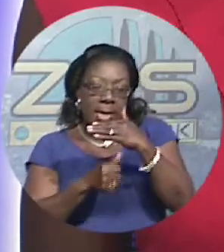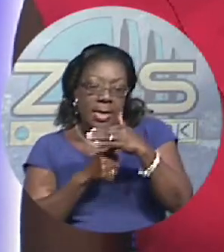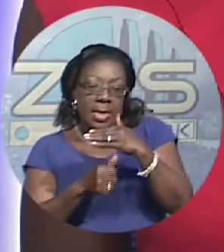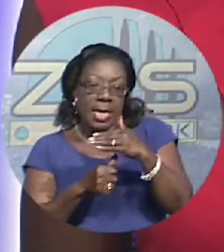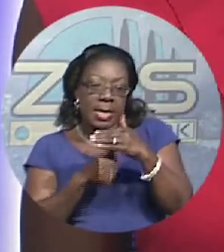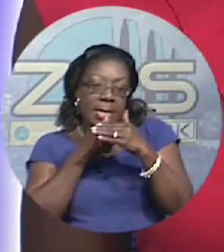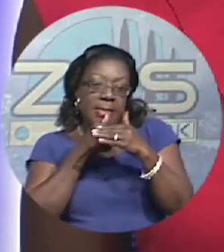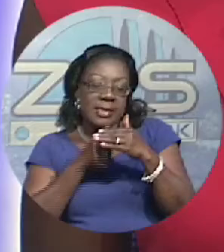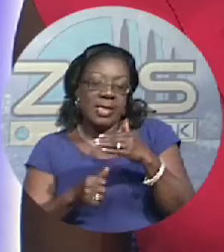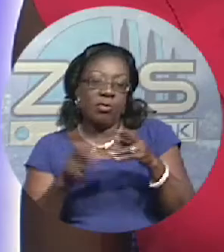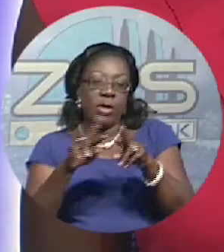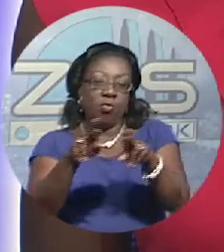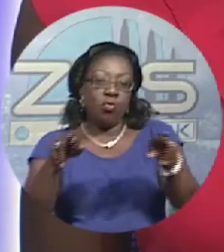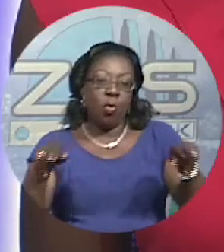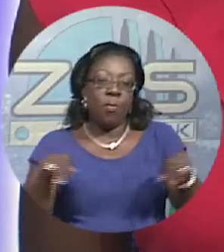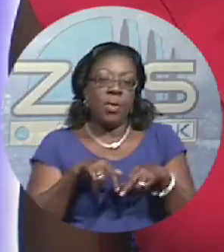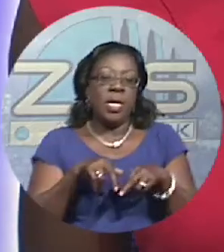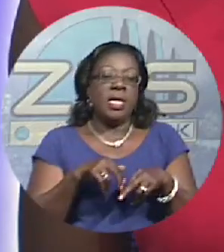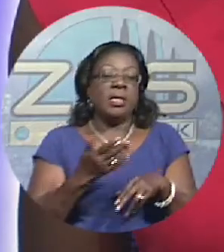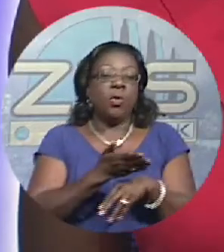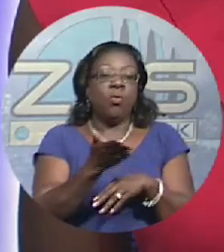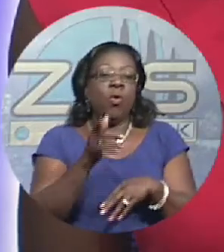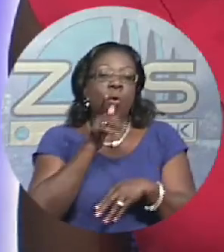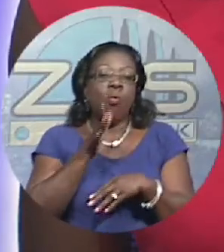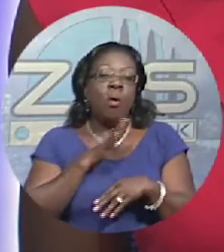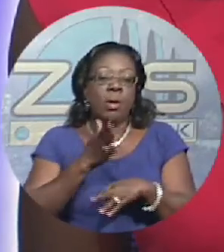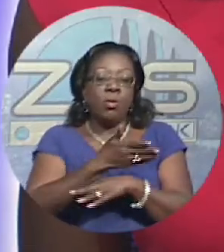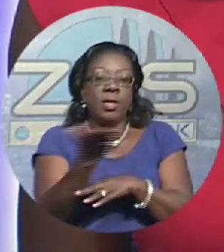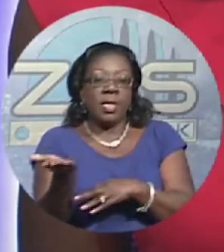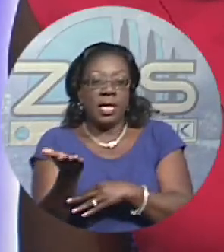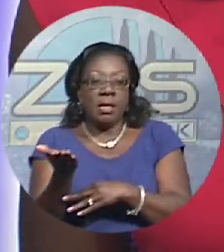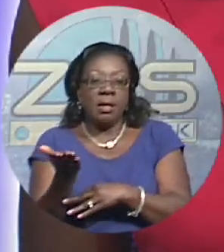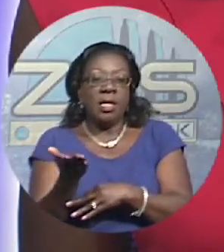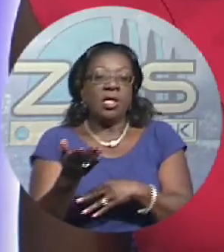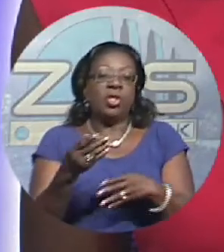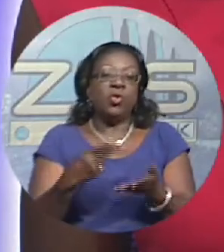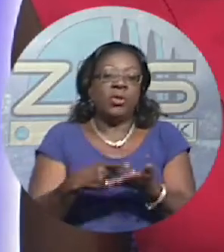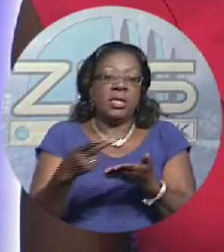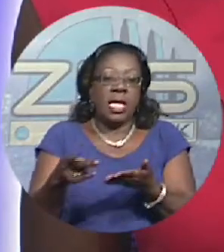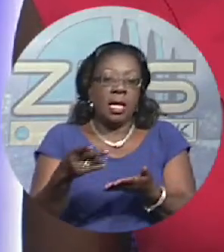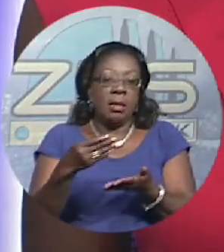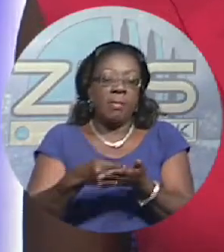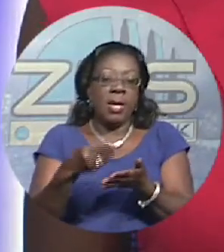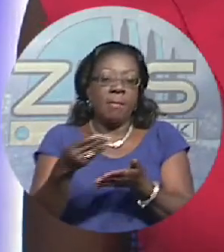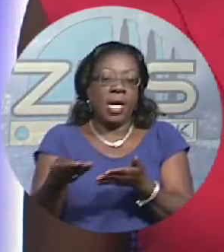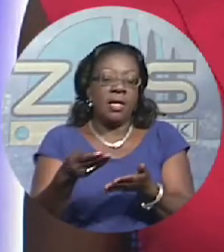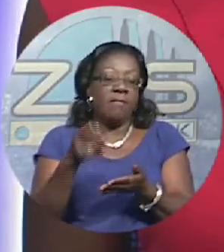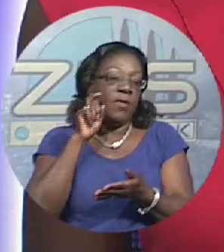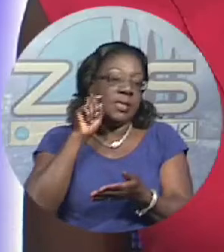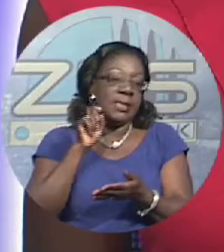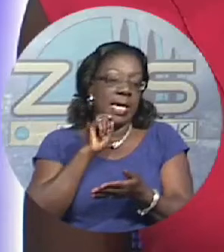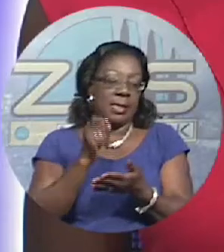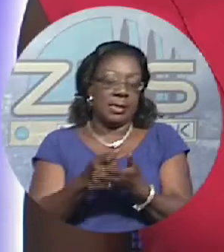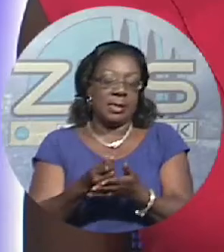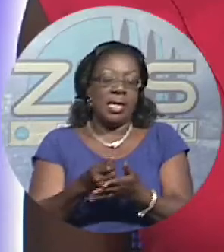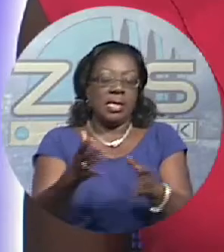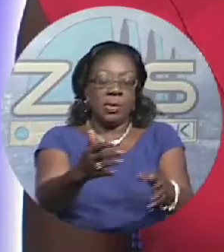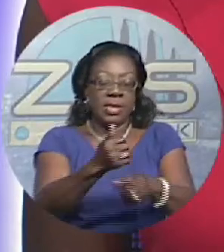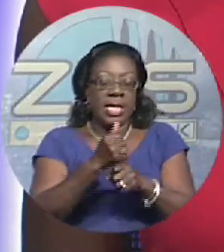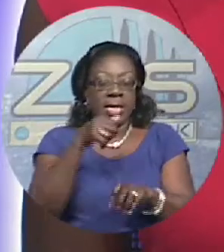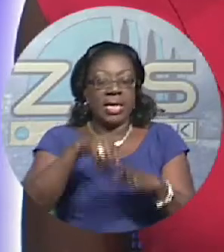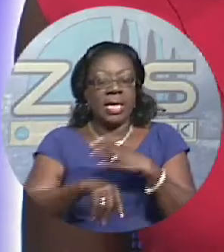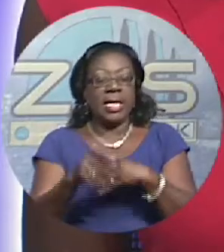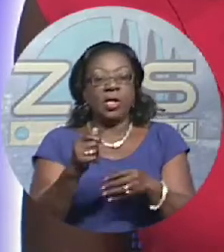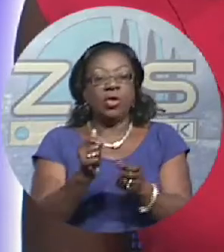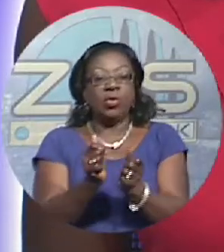The officers suspected the women to be at the nightclub for the purpose of solicitation for prostitution. They were taken into custody and also